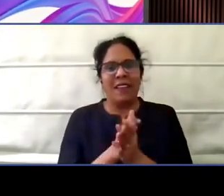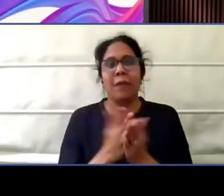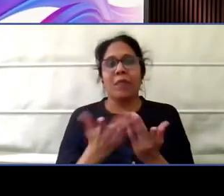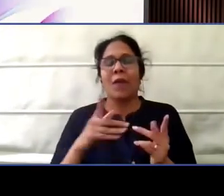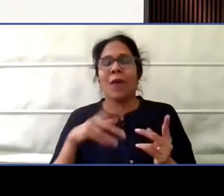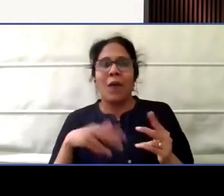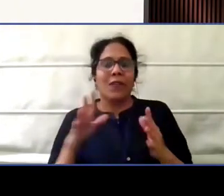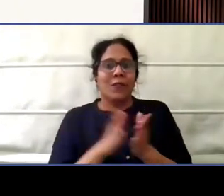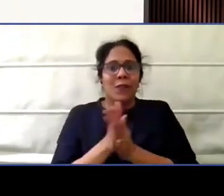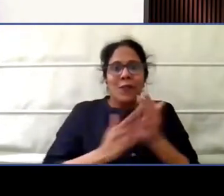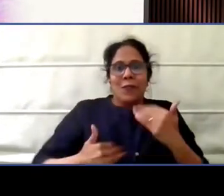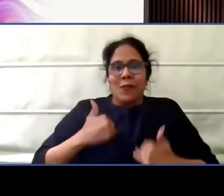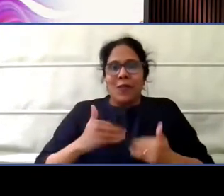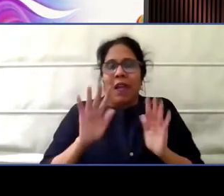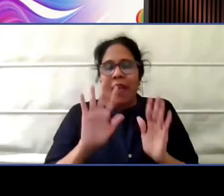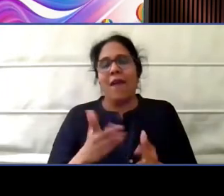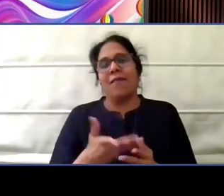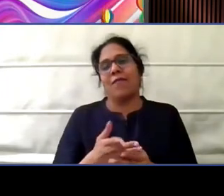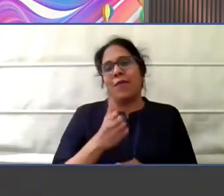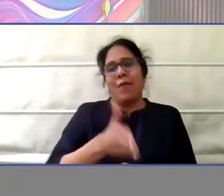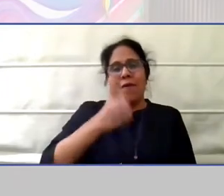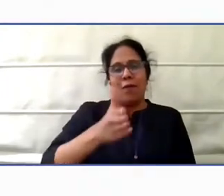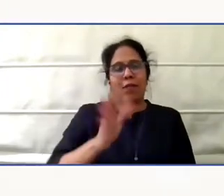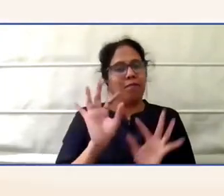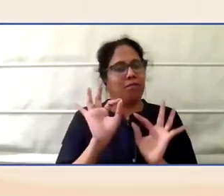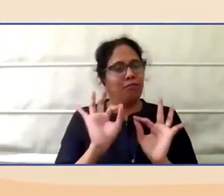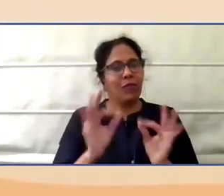to. All the best. Thank you very much.